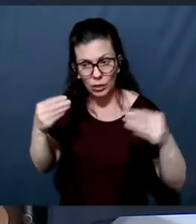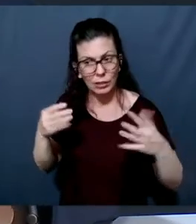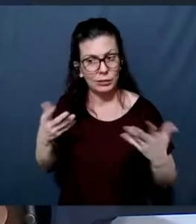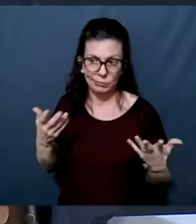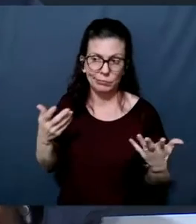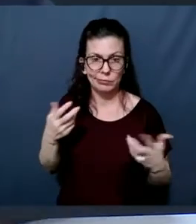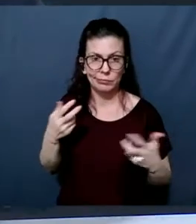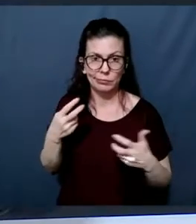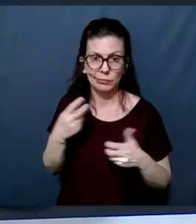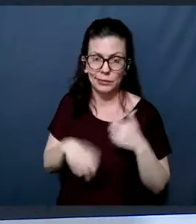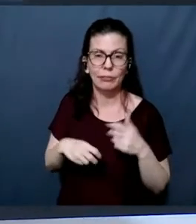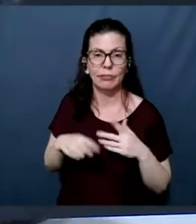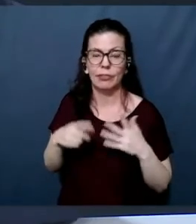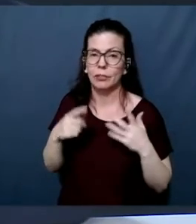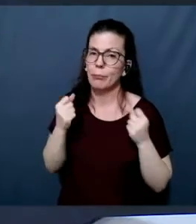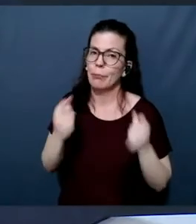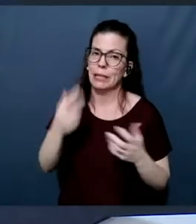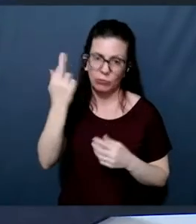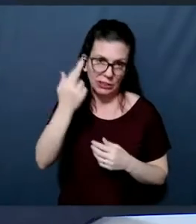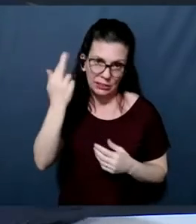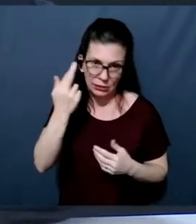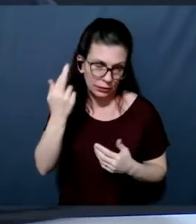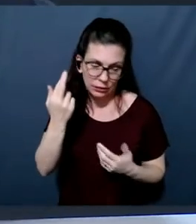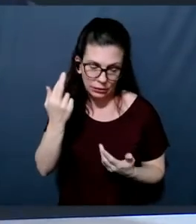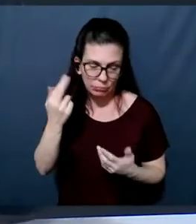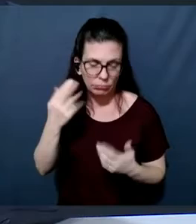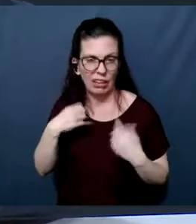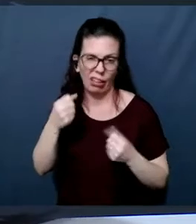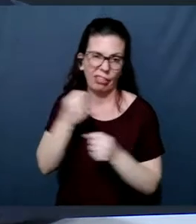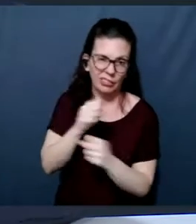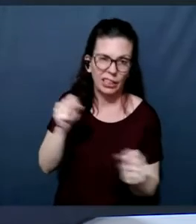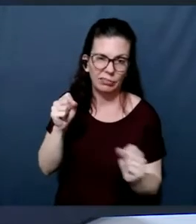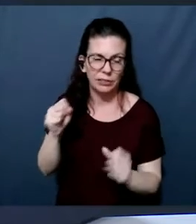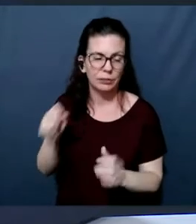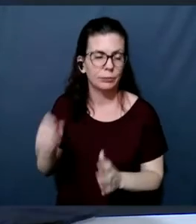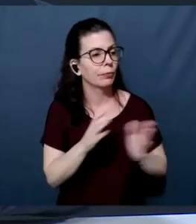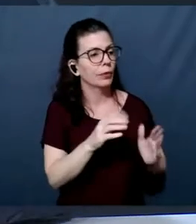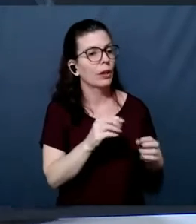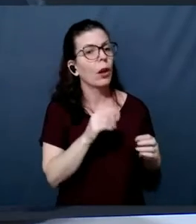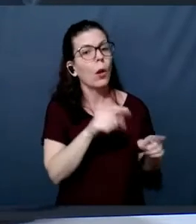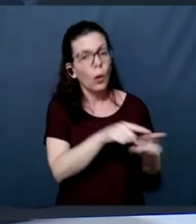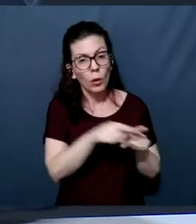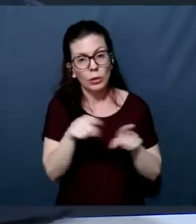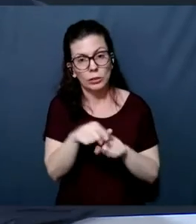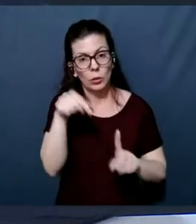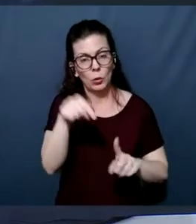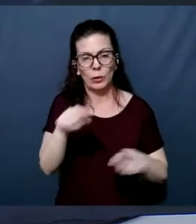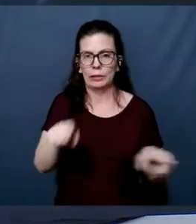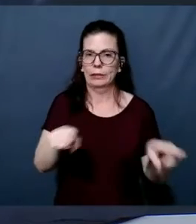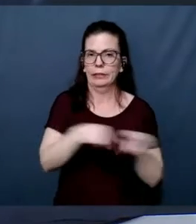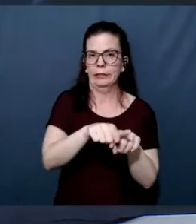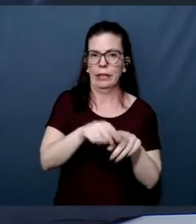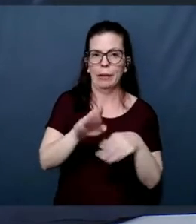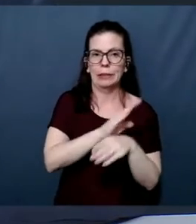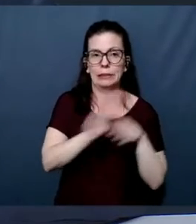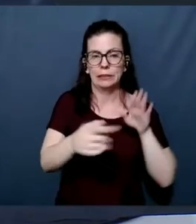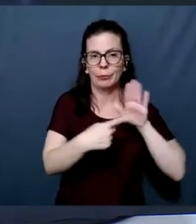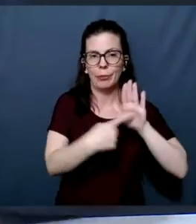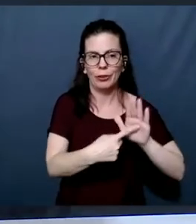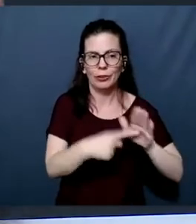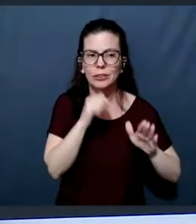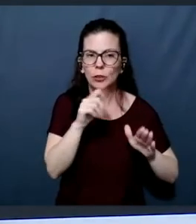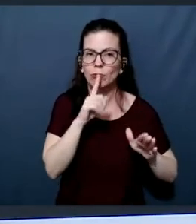and safety reasons, but also number two, in that business model, you never end up owning the customer